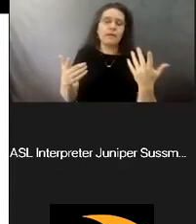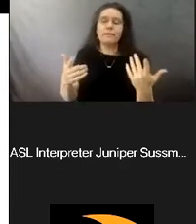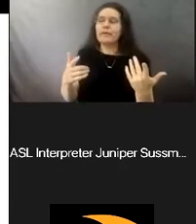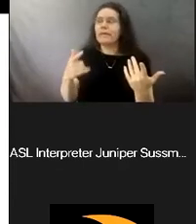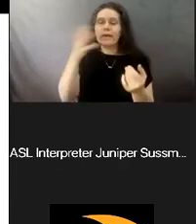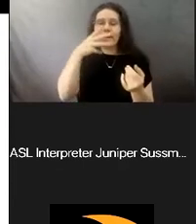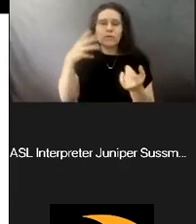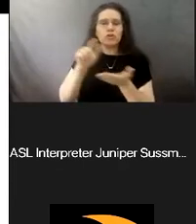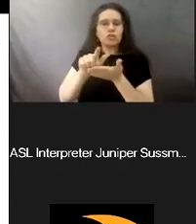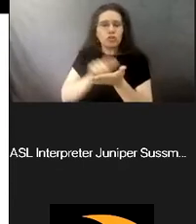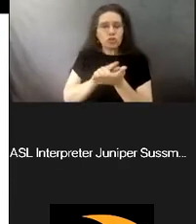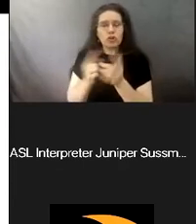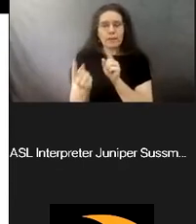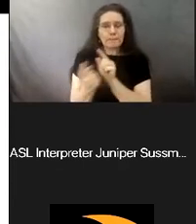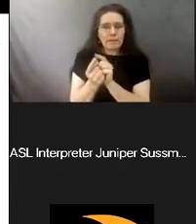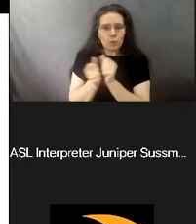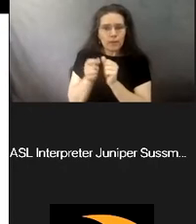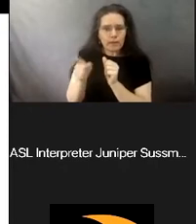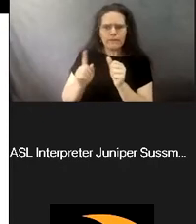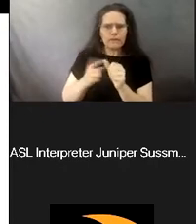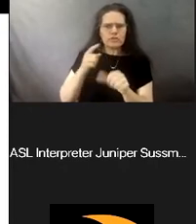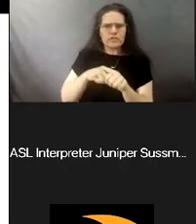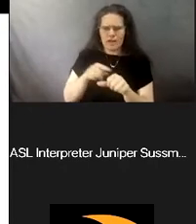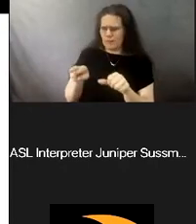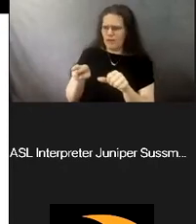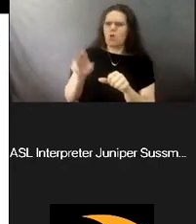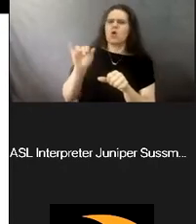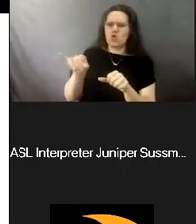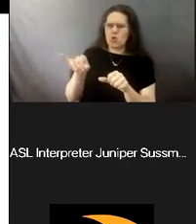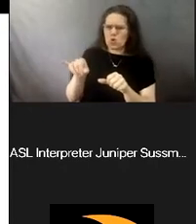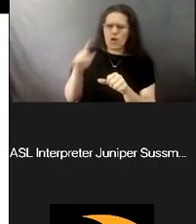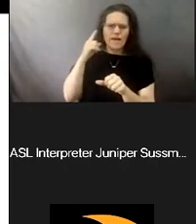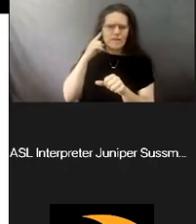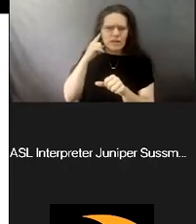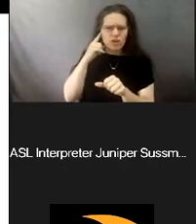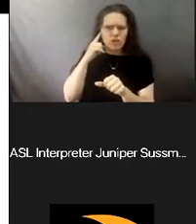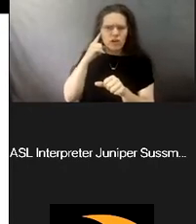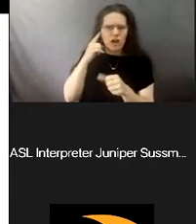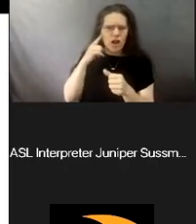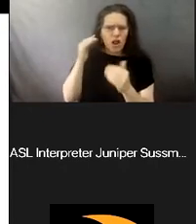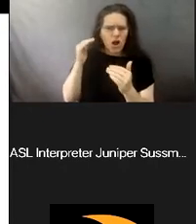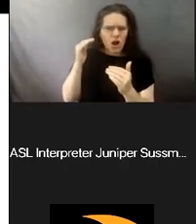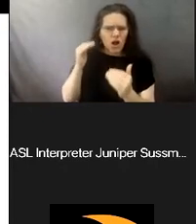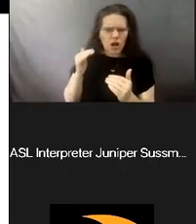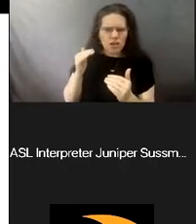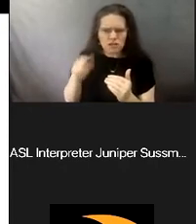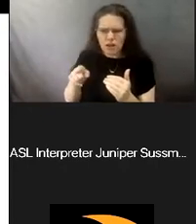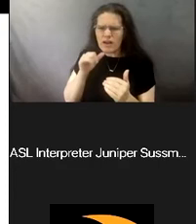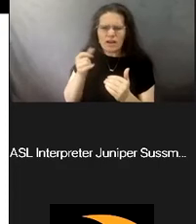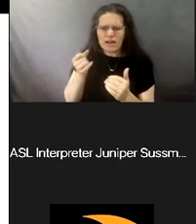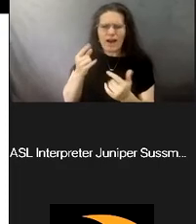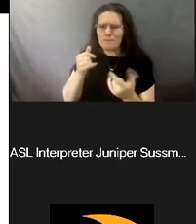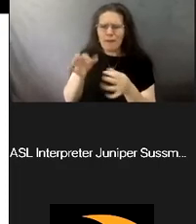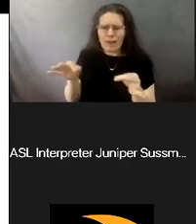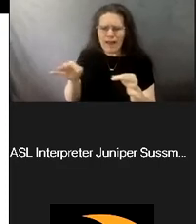who meets with him for the first time and realizes, oh, this kid has some hearing loss. Like, he's not understanding and it's not a language barrier. There's